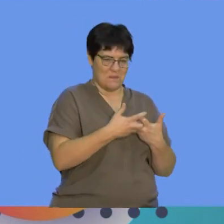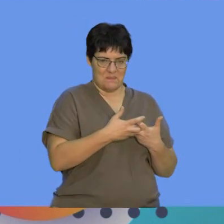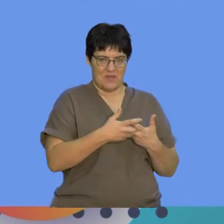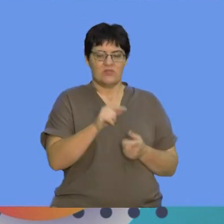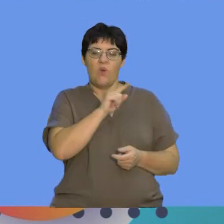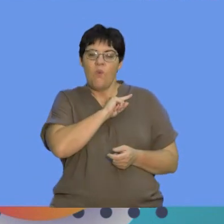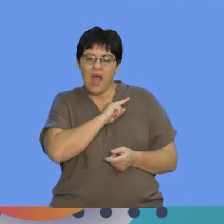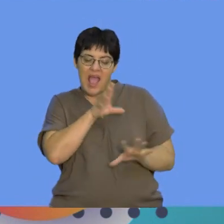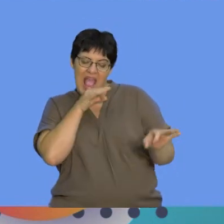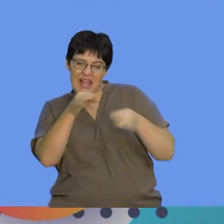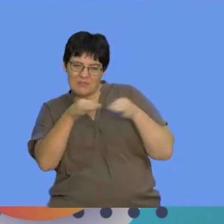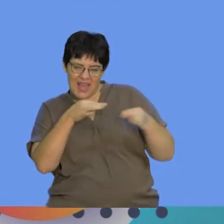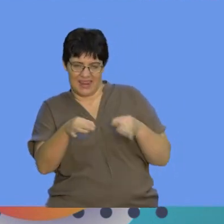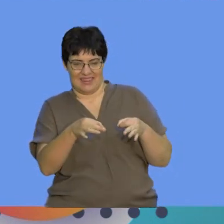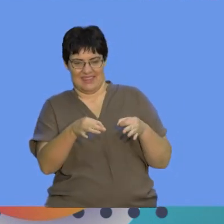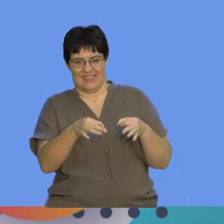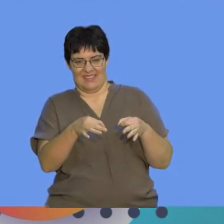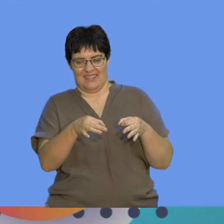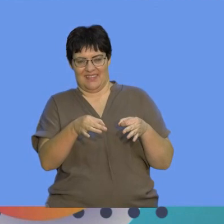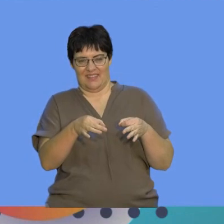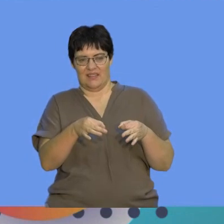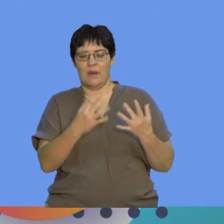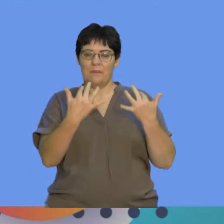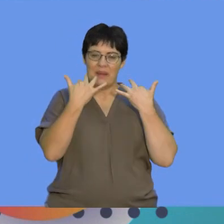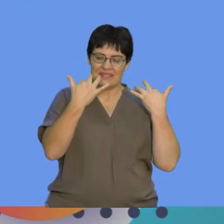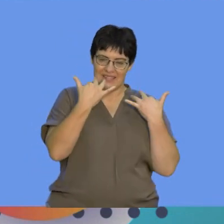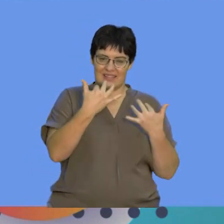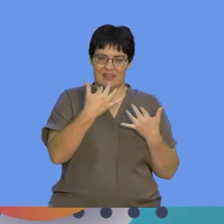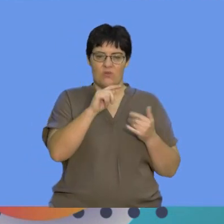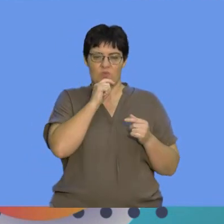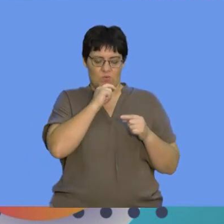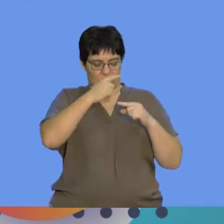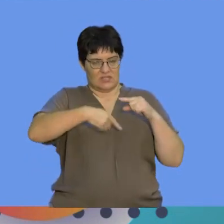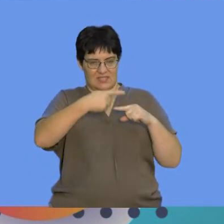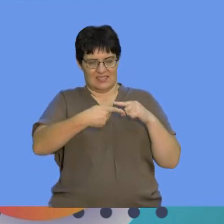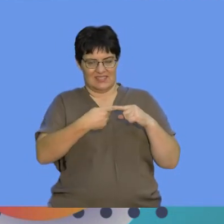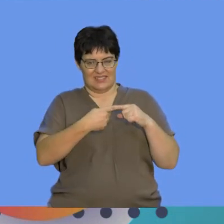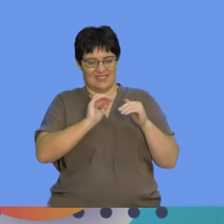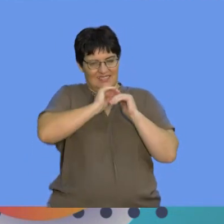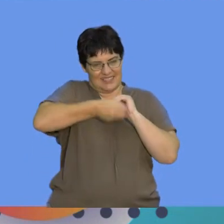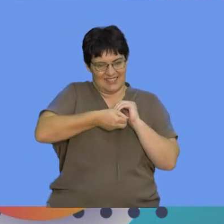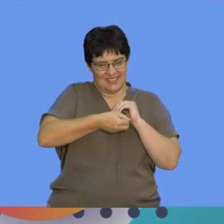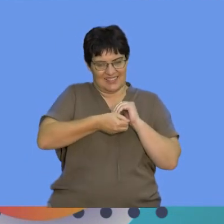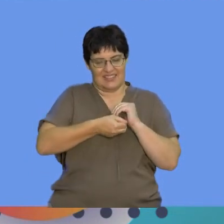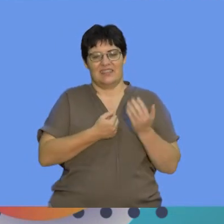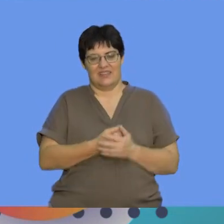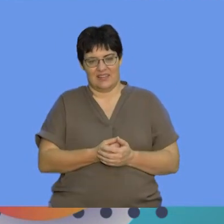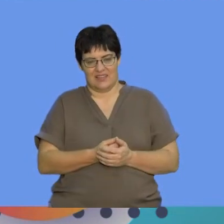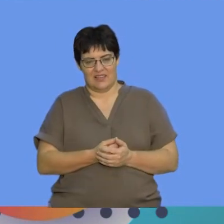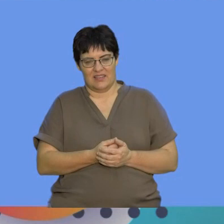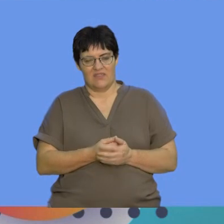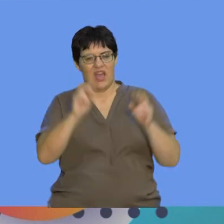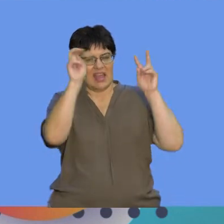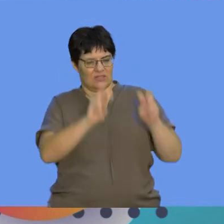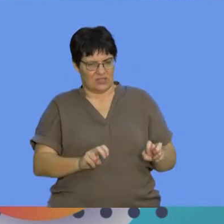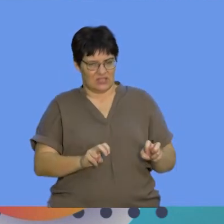why, for example, plastic is used as an insulation, tape in electricity. Why? Because it